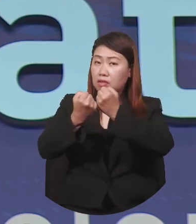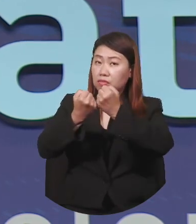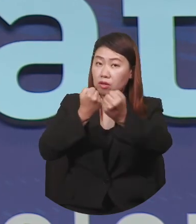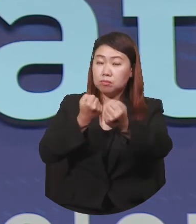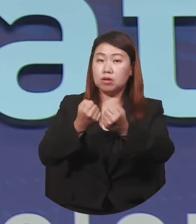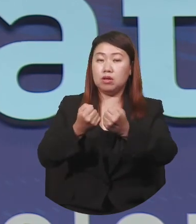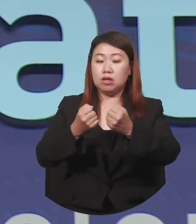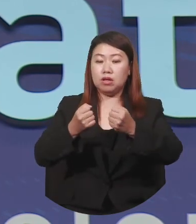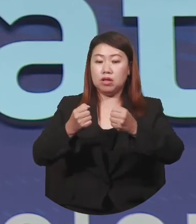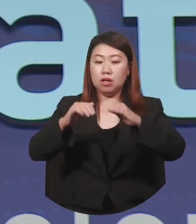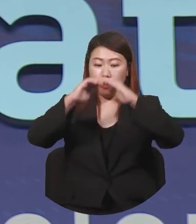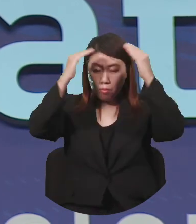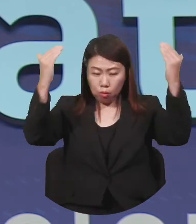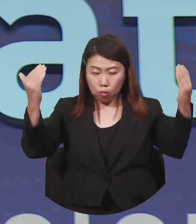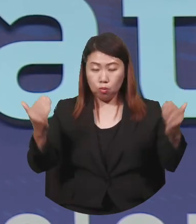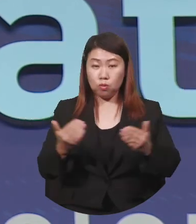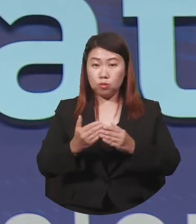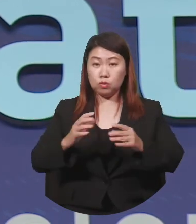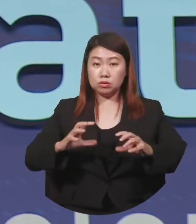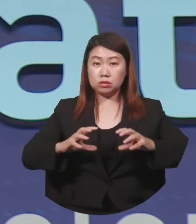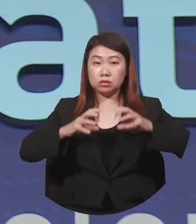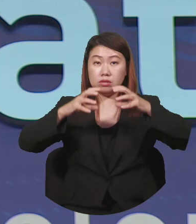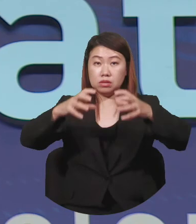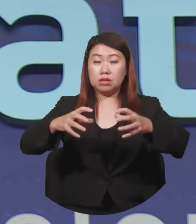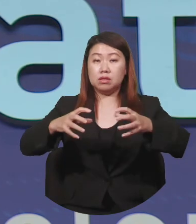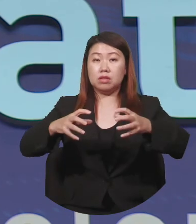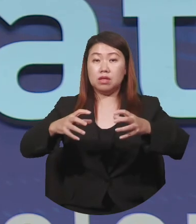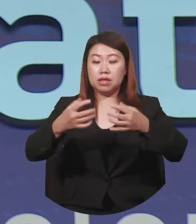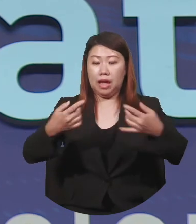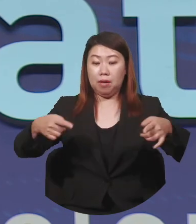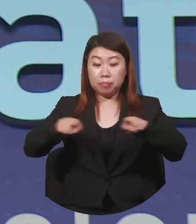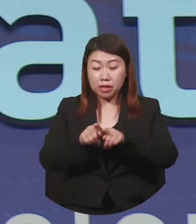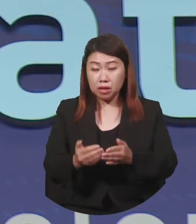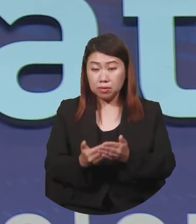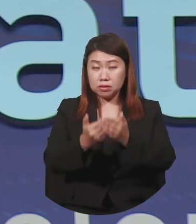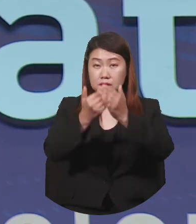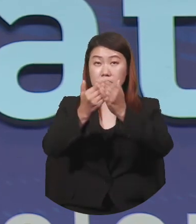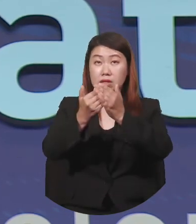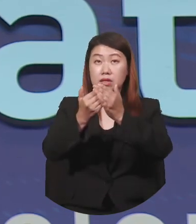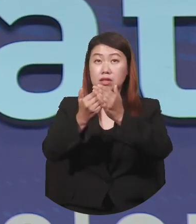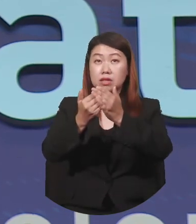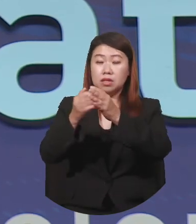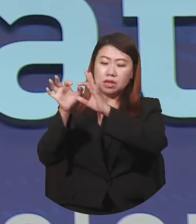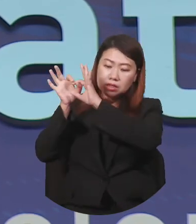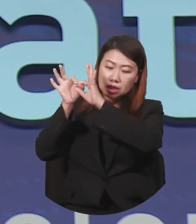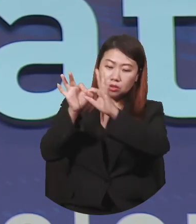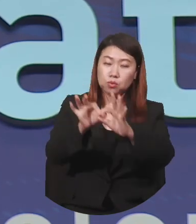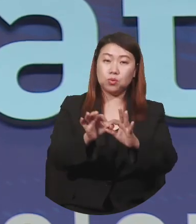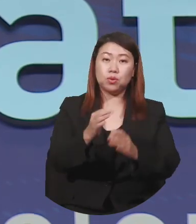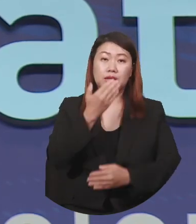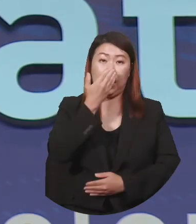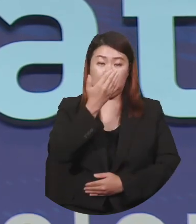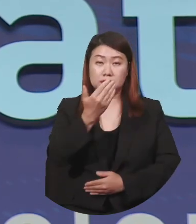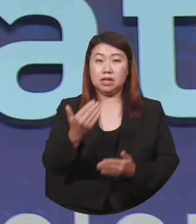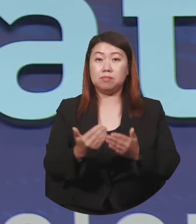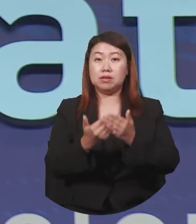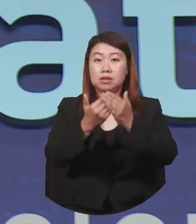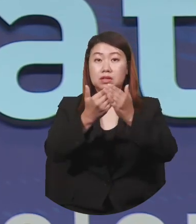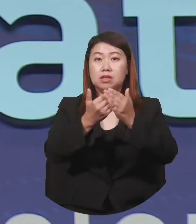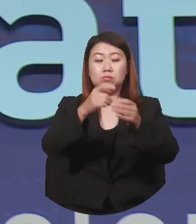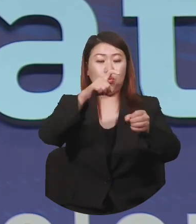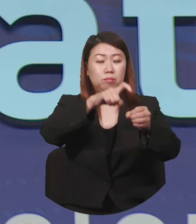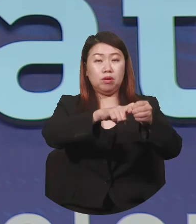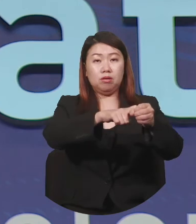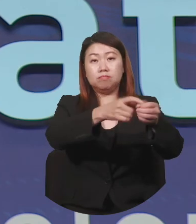crisis while achieving the SDGs, which are prerequisites for shared prosperity around the